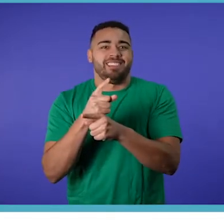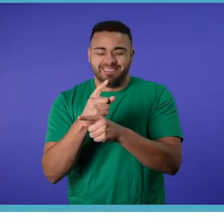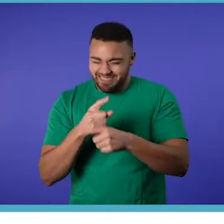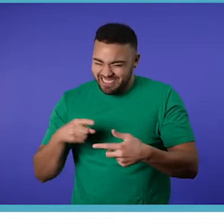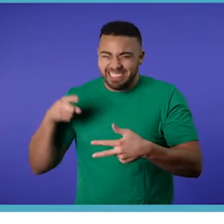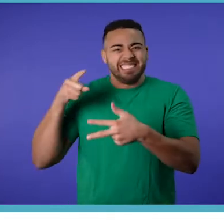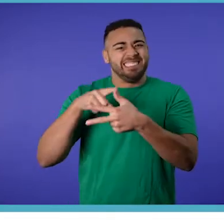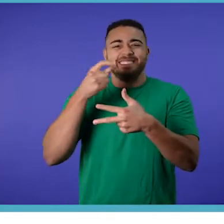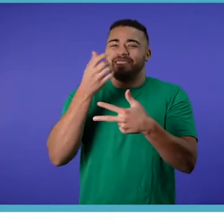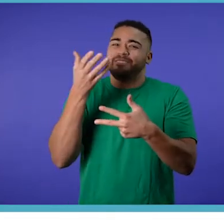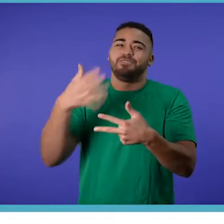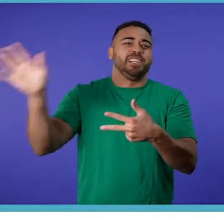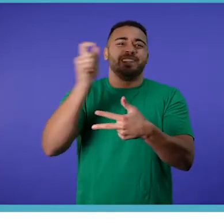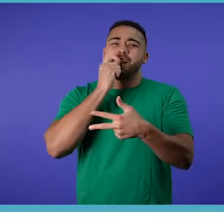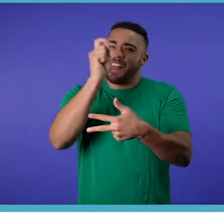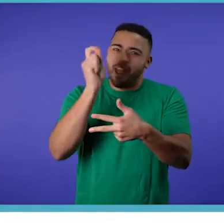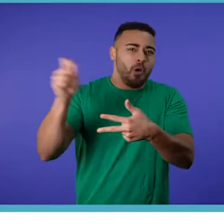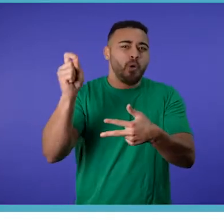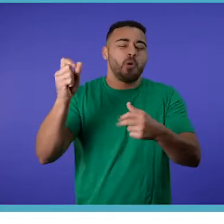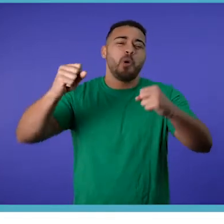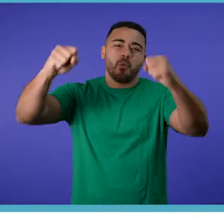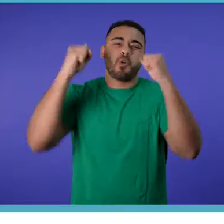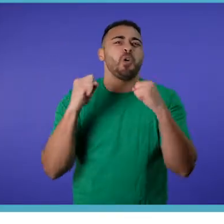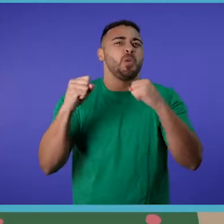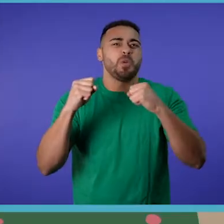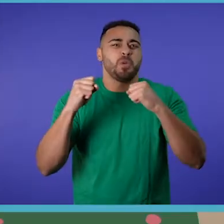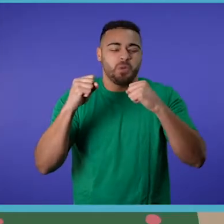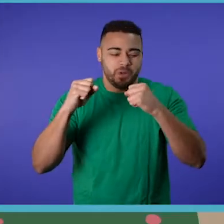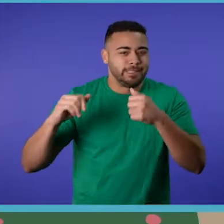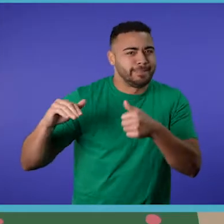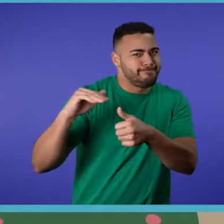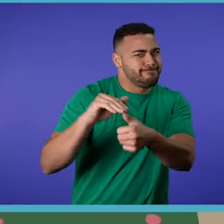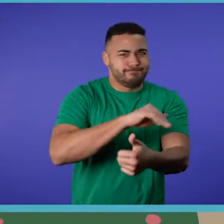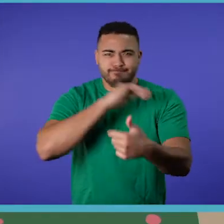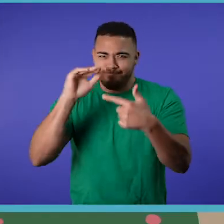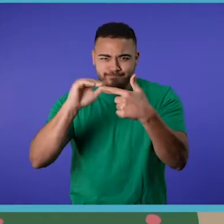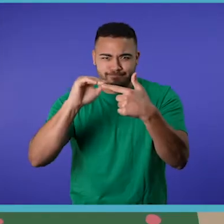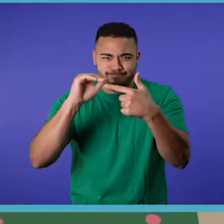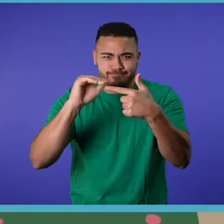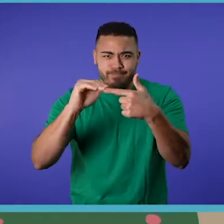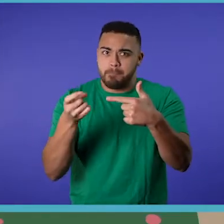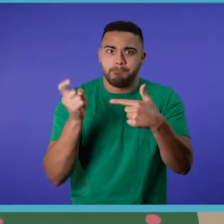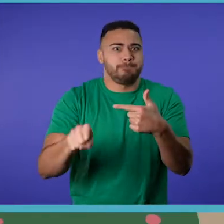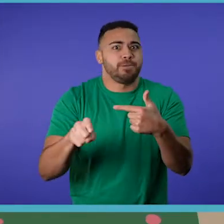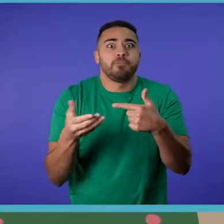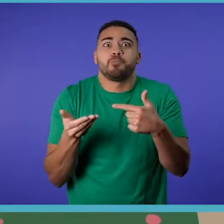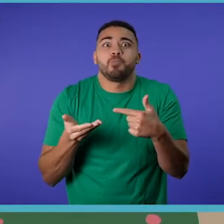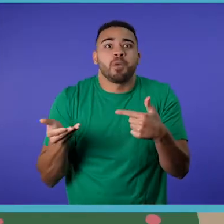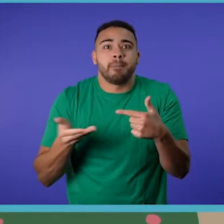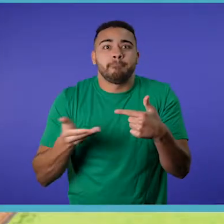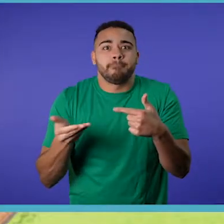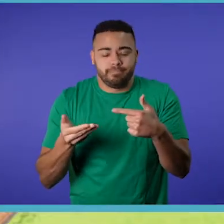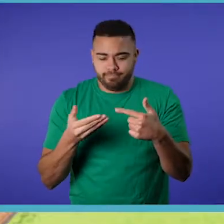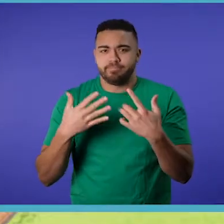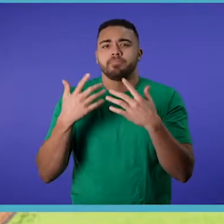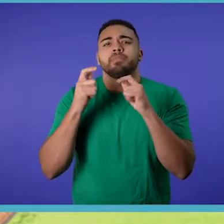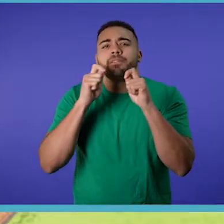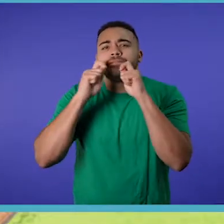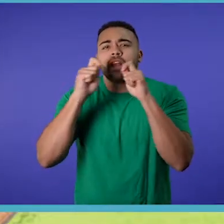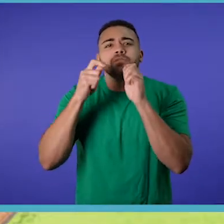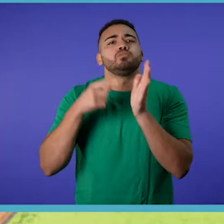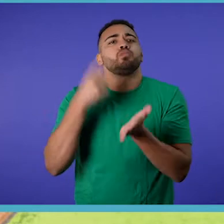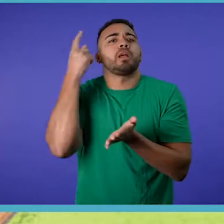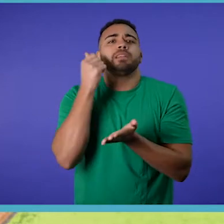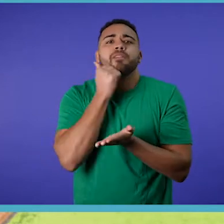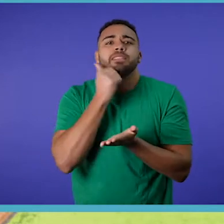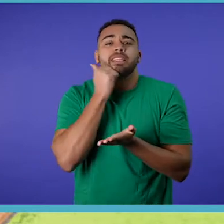"Quest 1 done," Tyler shouted. "Woohoo!" Then he moved ahead to quest number 2.